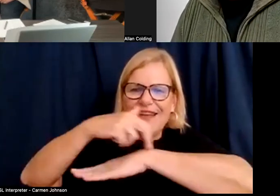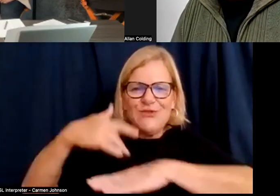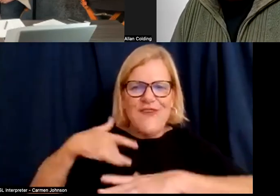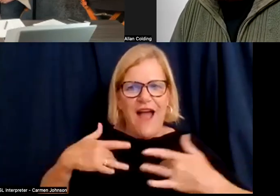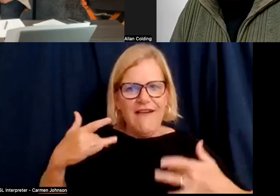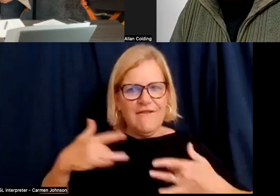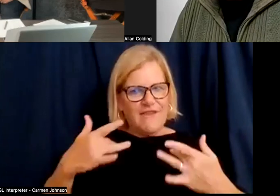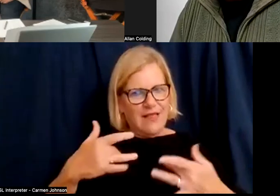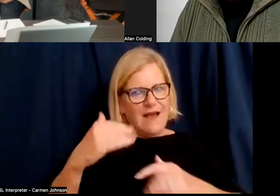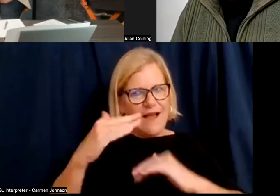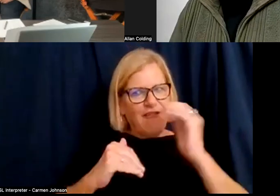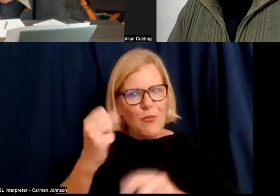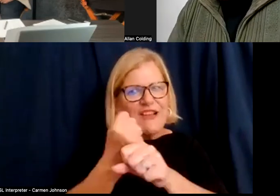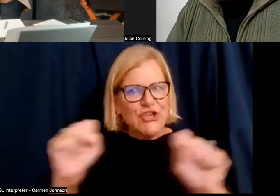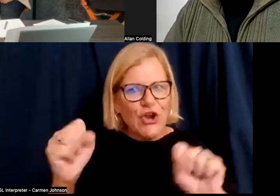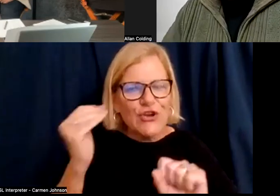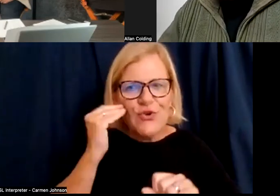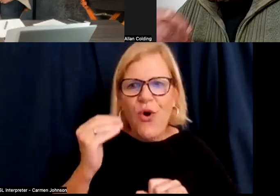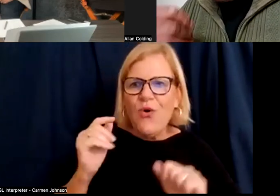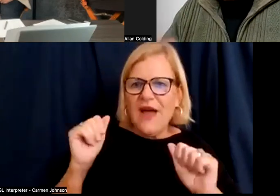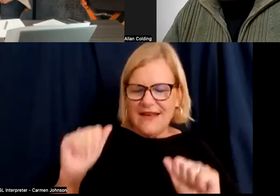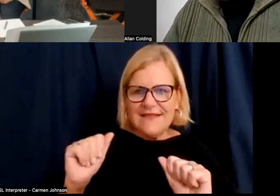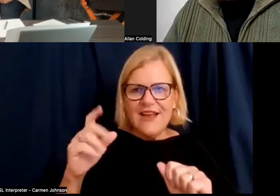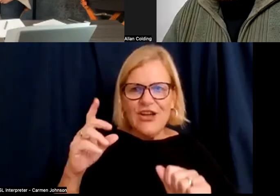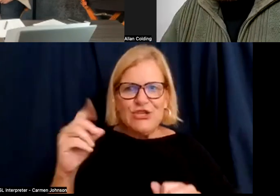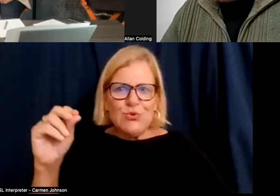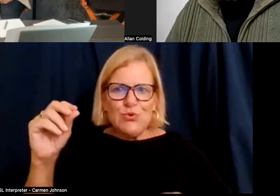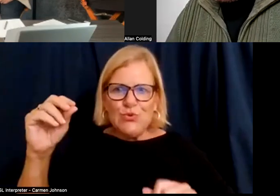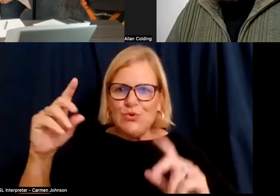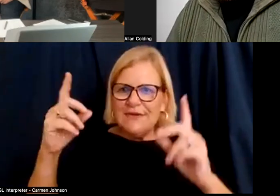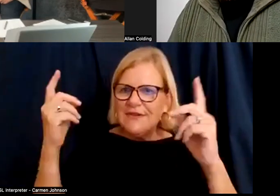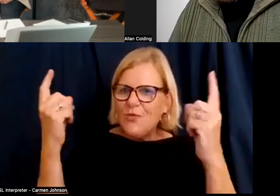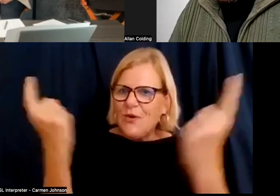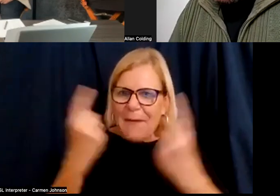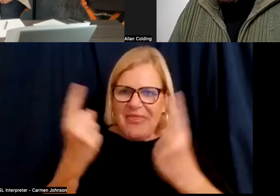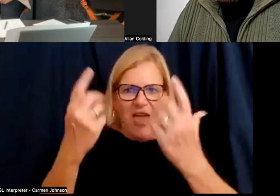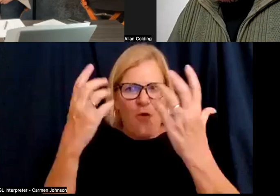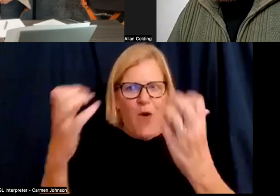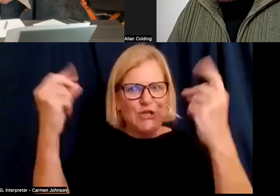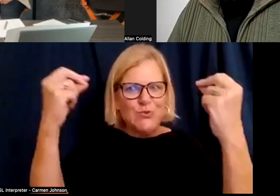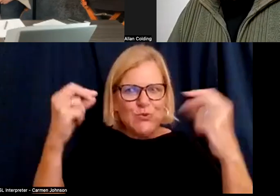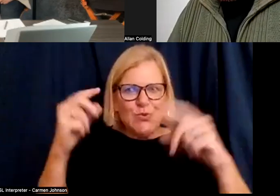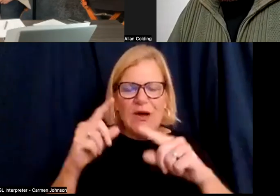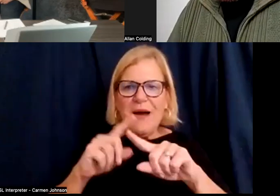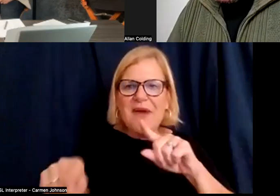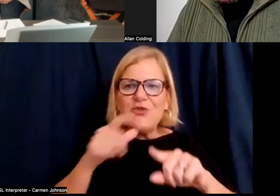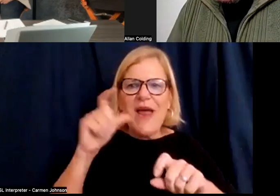comfortable and secure enough to be able to reach out and stretch out and do whatever they want to do